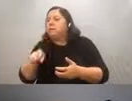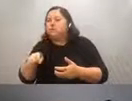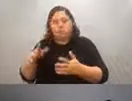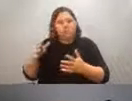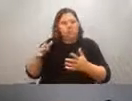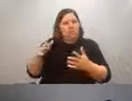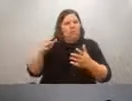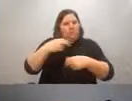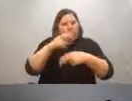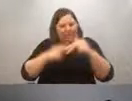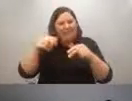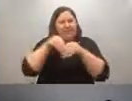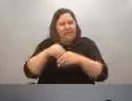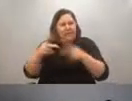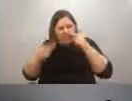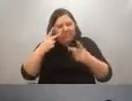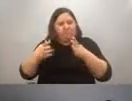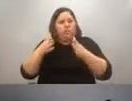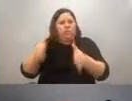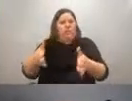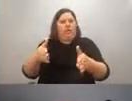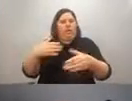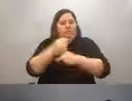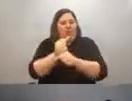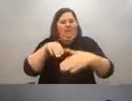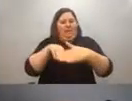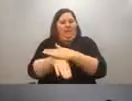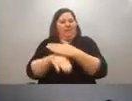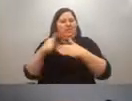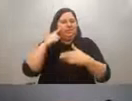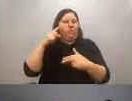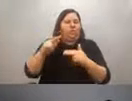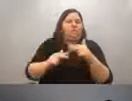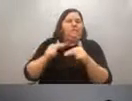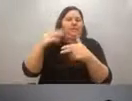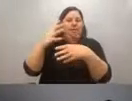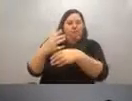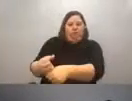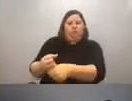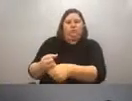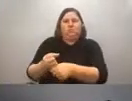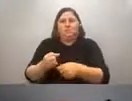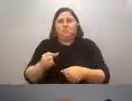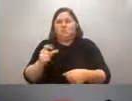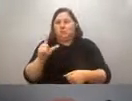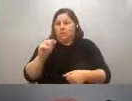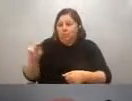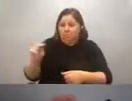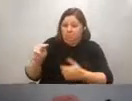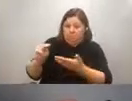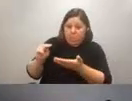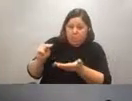visibility um we are creating a an access point for that trust building um and lynn i'm gonna